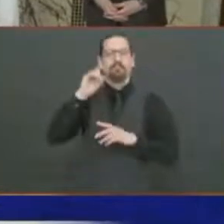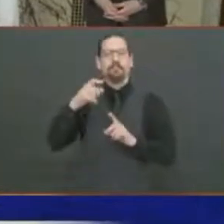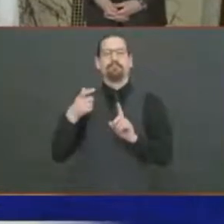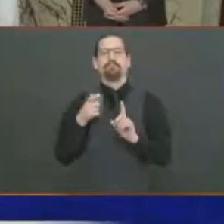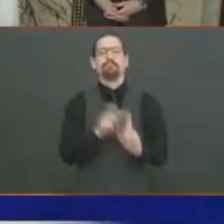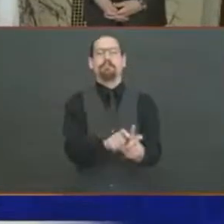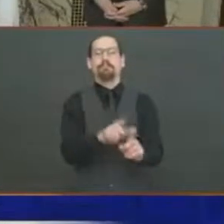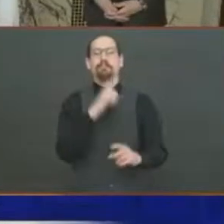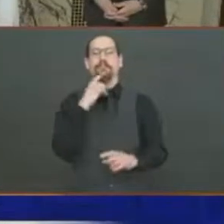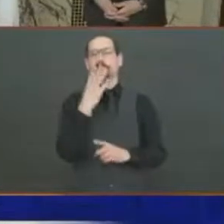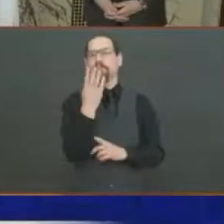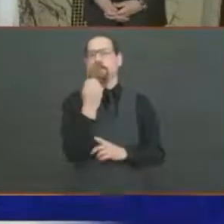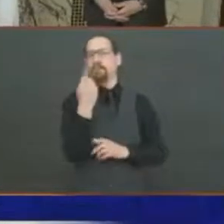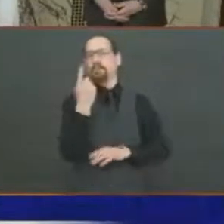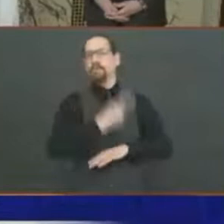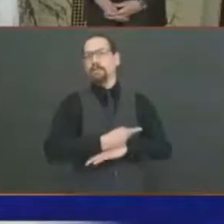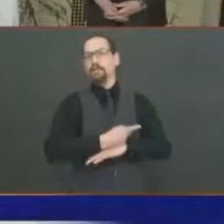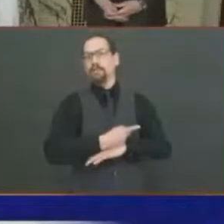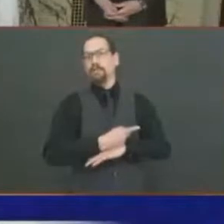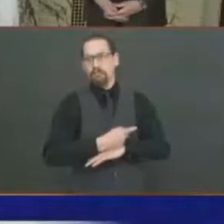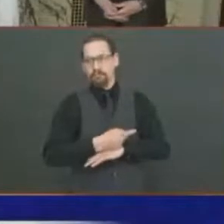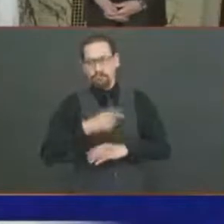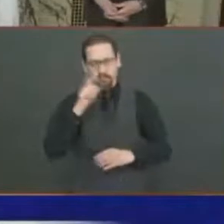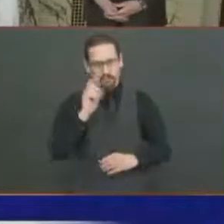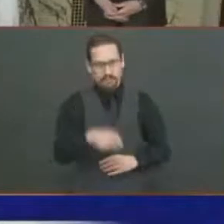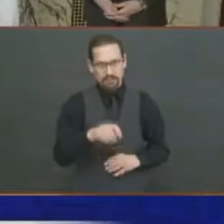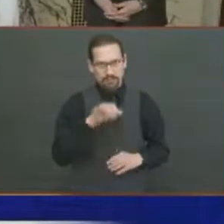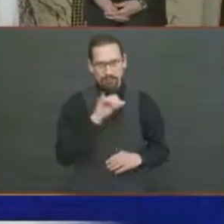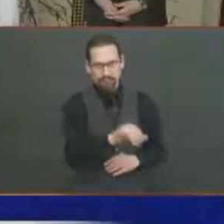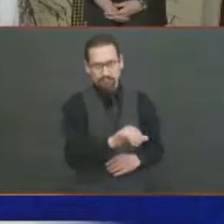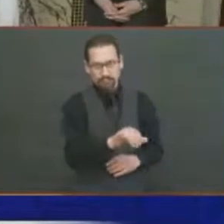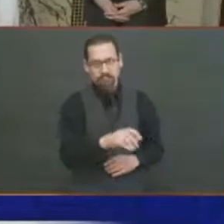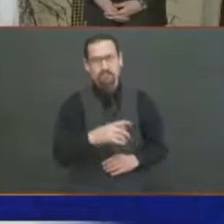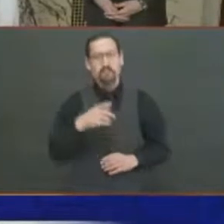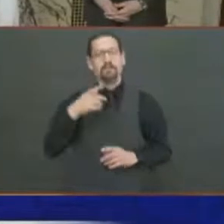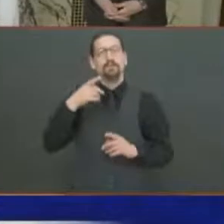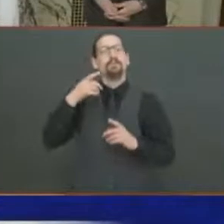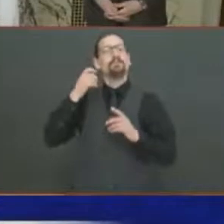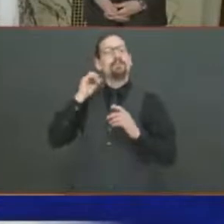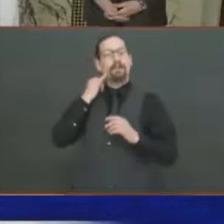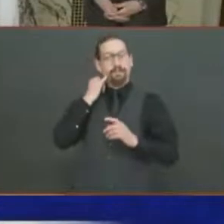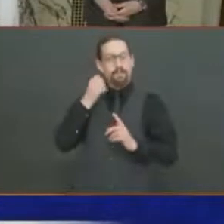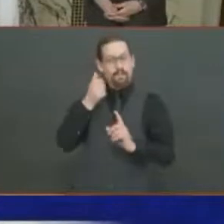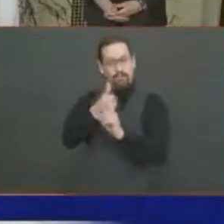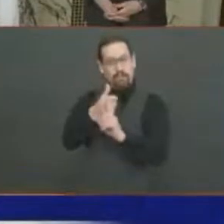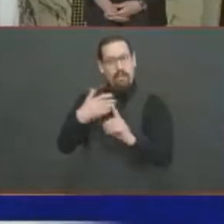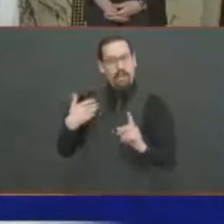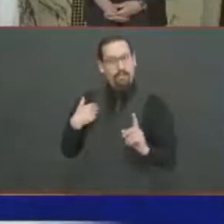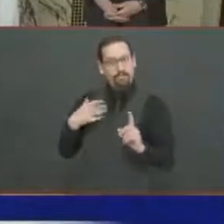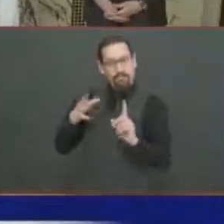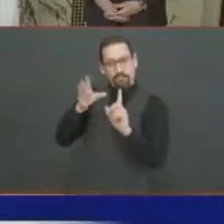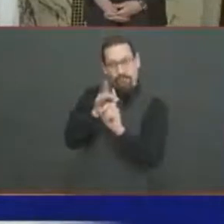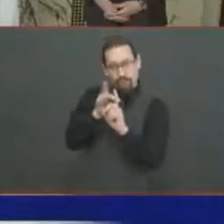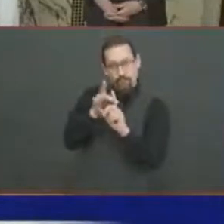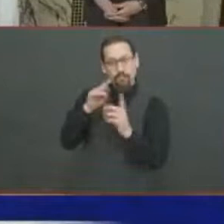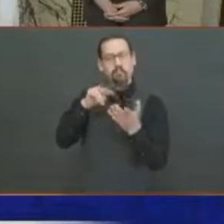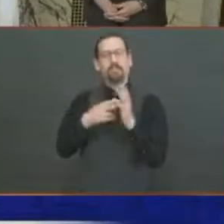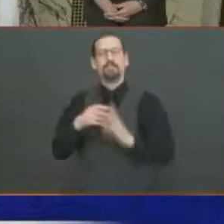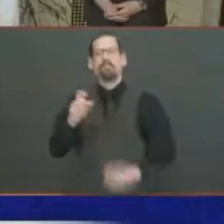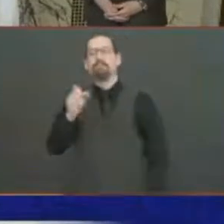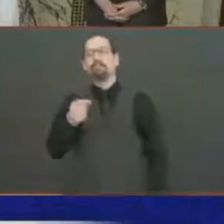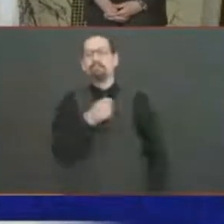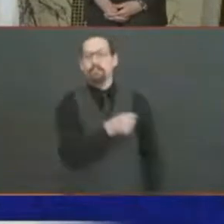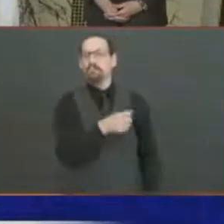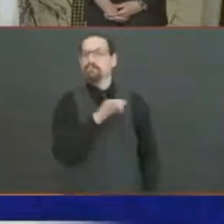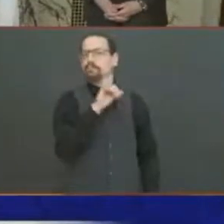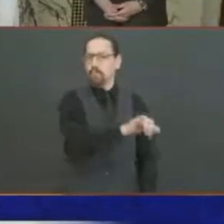by a lab test or by a doctor must isolate until they're cleared based on the Department of Health guidance. If